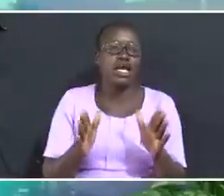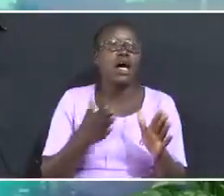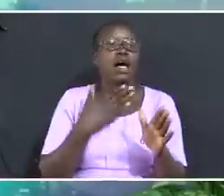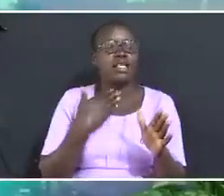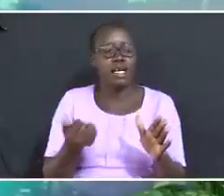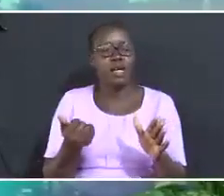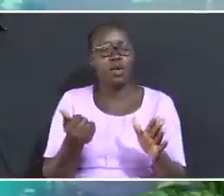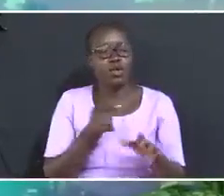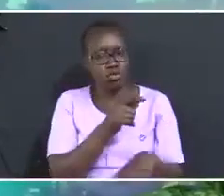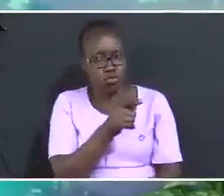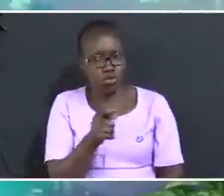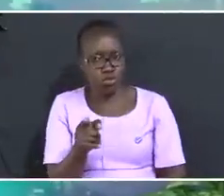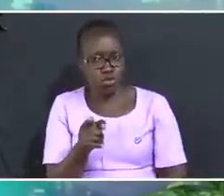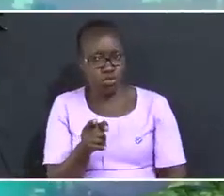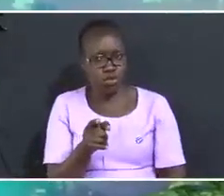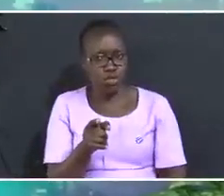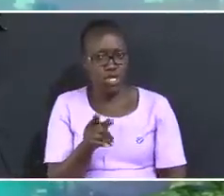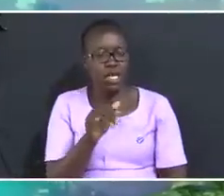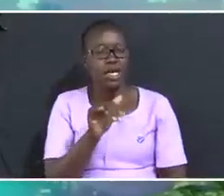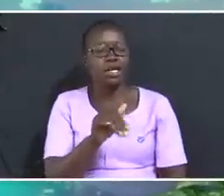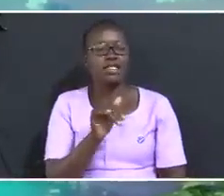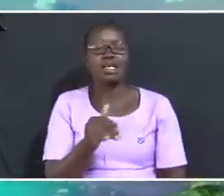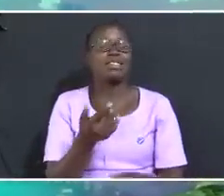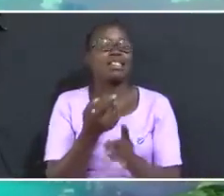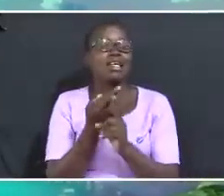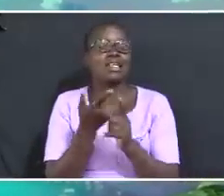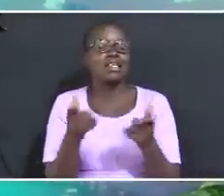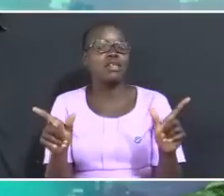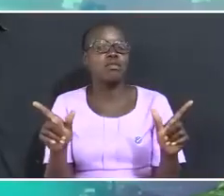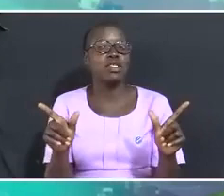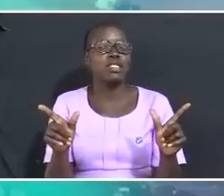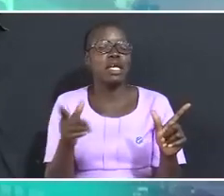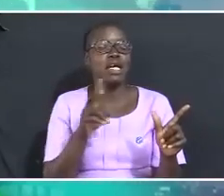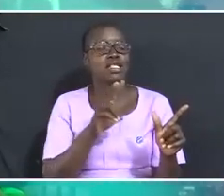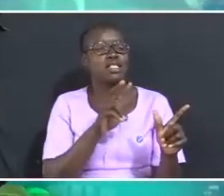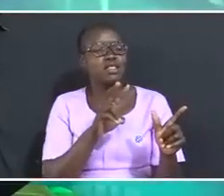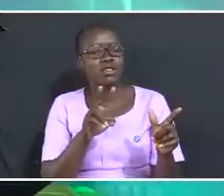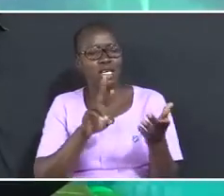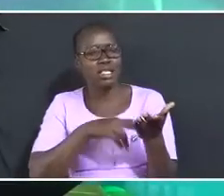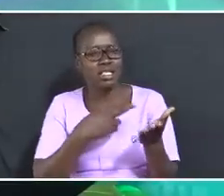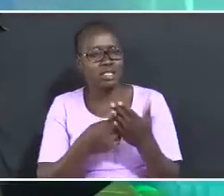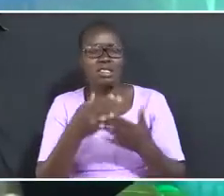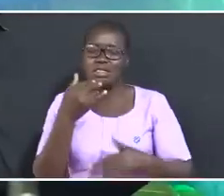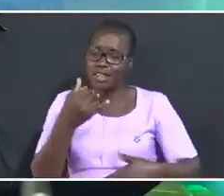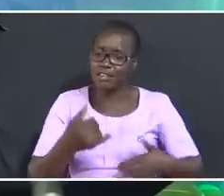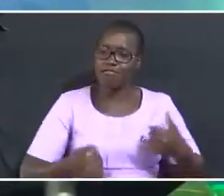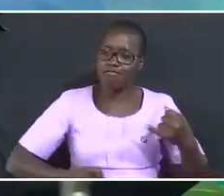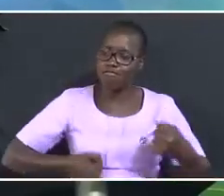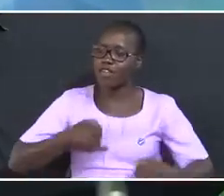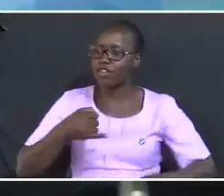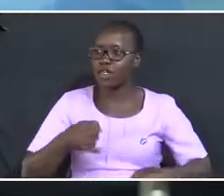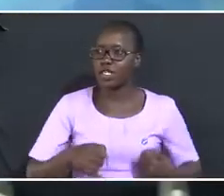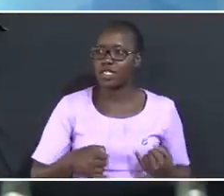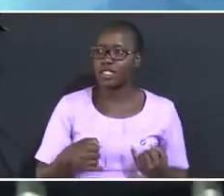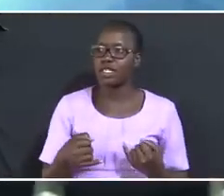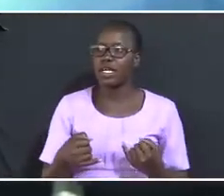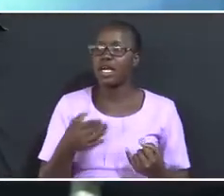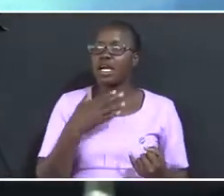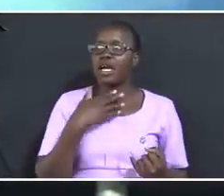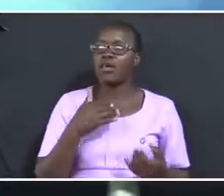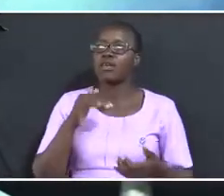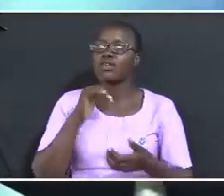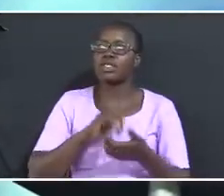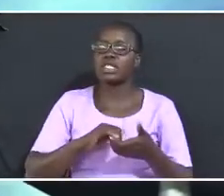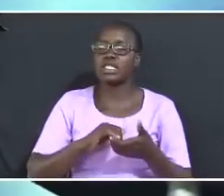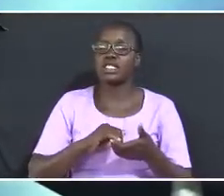need that liberty and the resources to enjoy it. I want to enjoy it